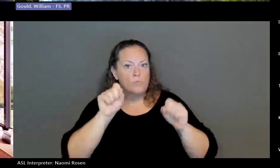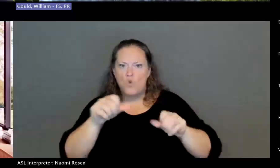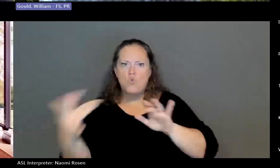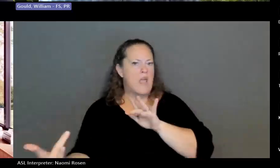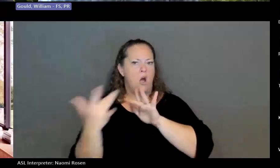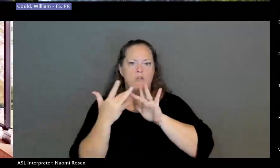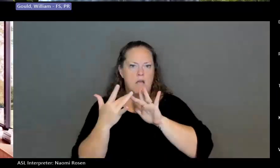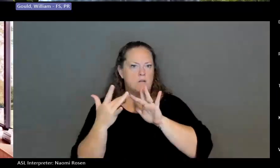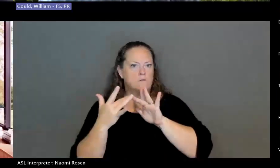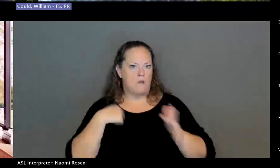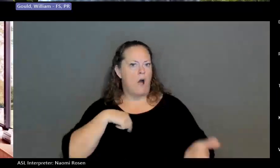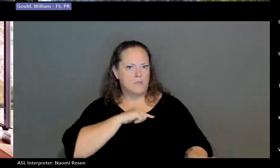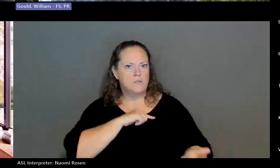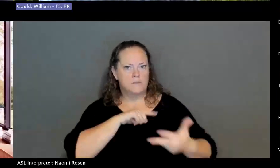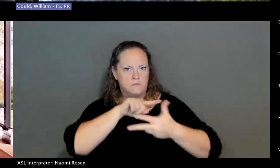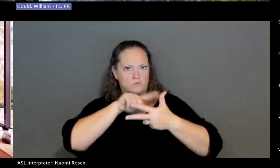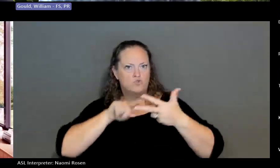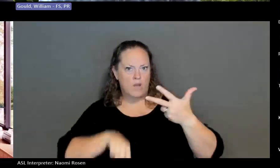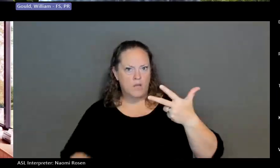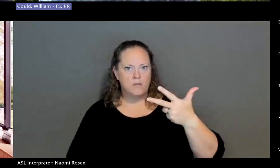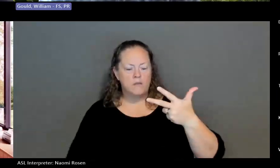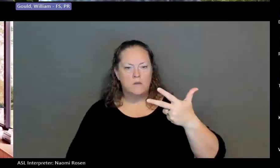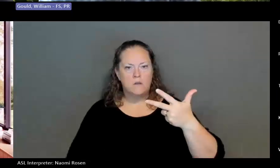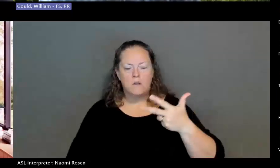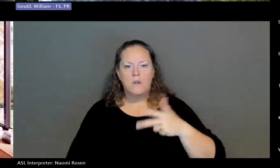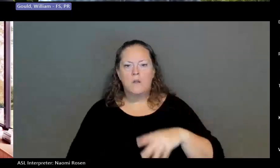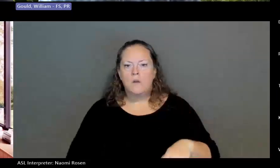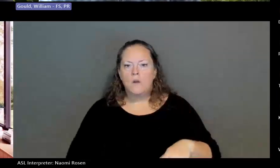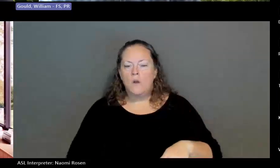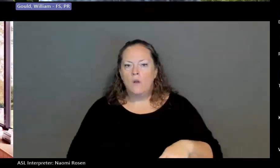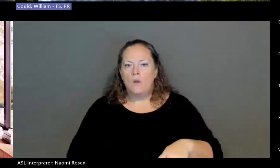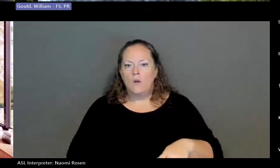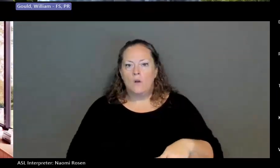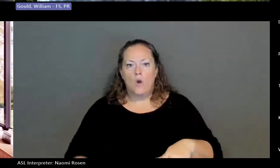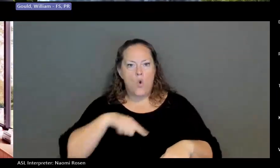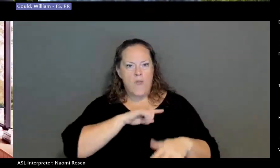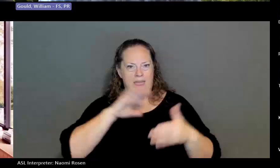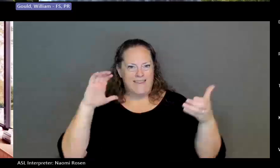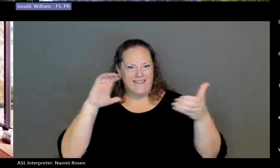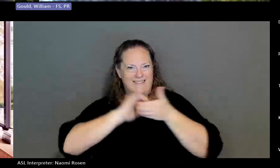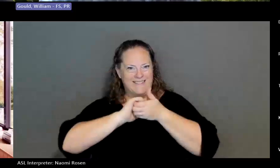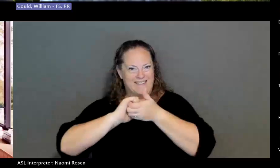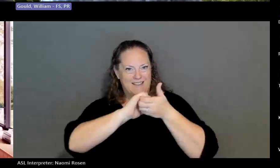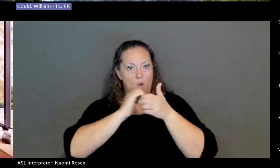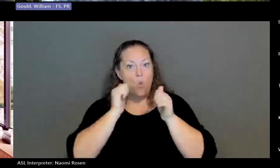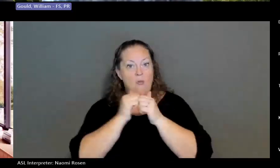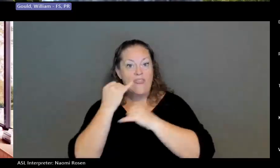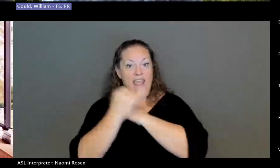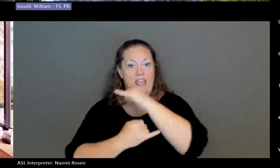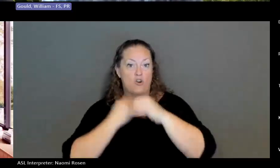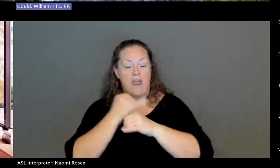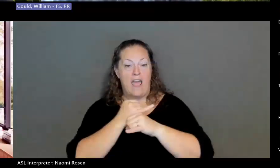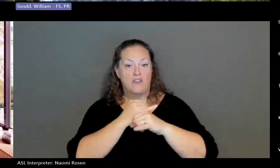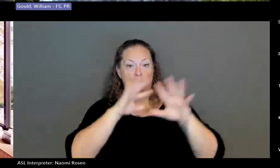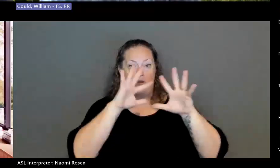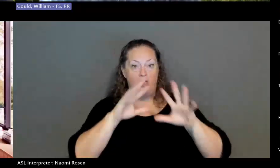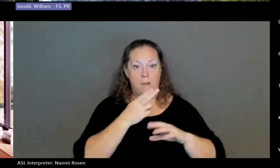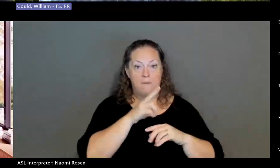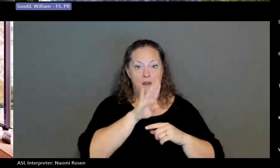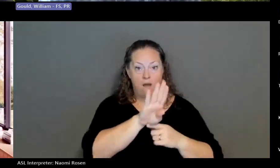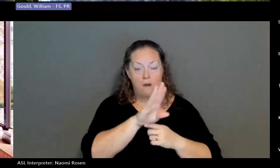us. We are collaborating here with the International Climate Hub and the Foreign Ag